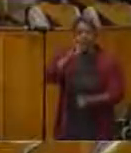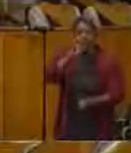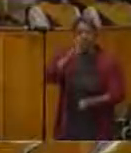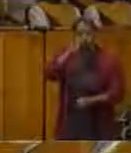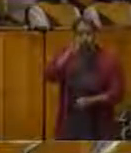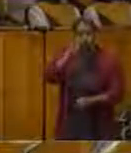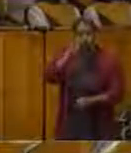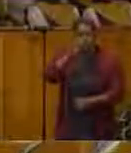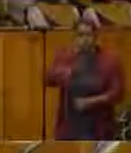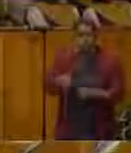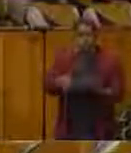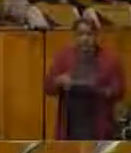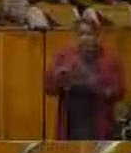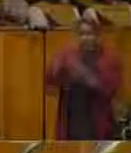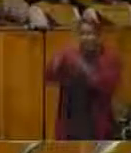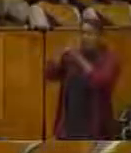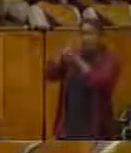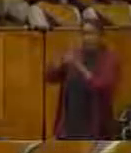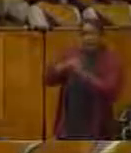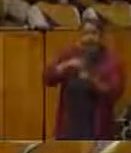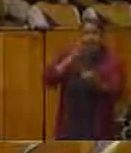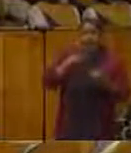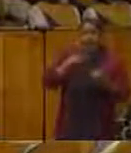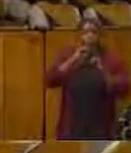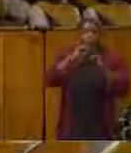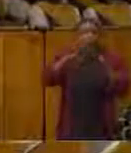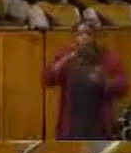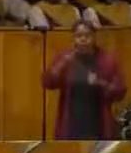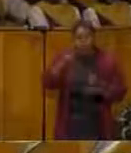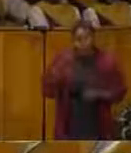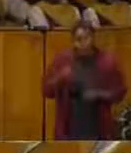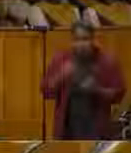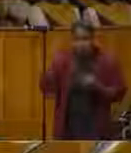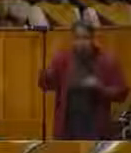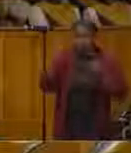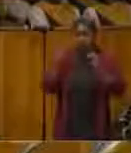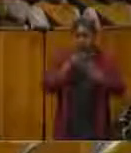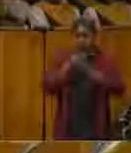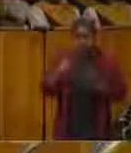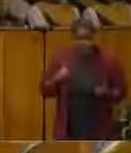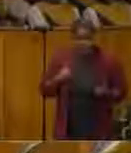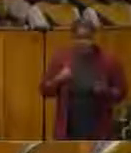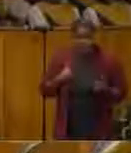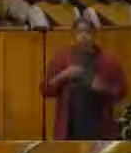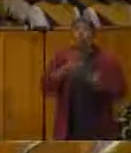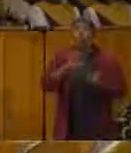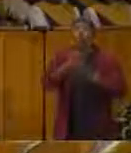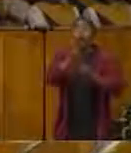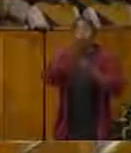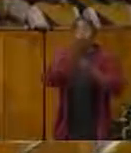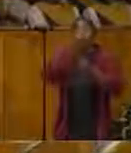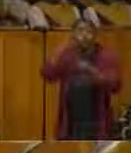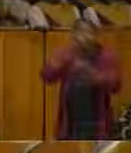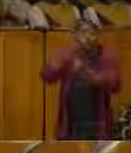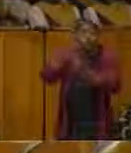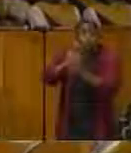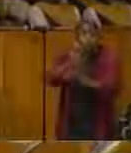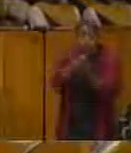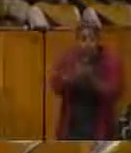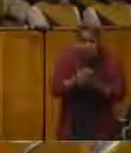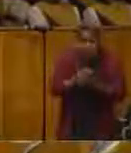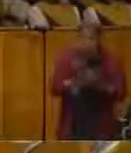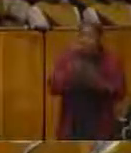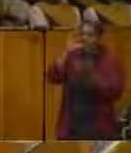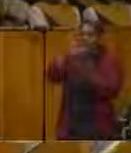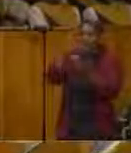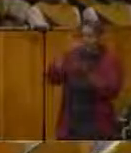And I will have no other God next to me. Beloved, when you trust in money and when you believe